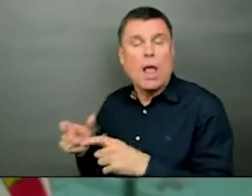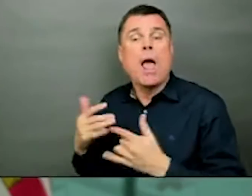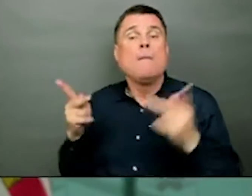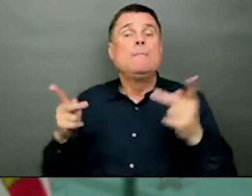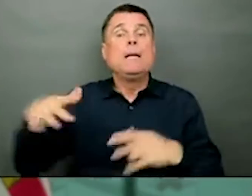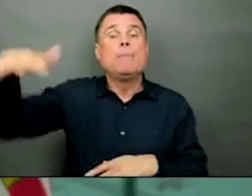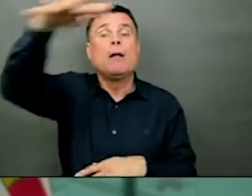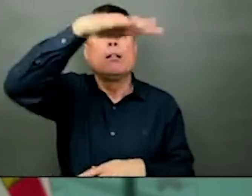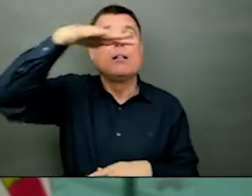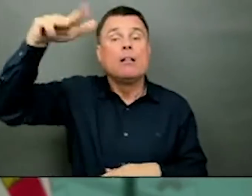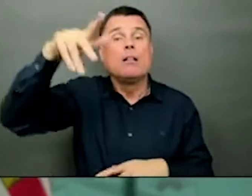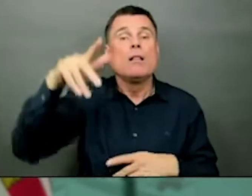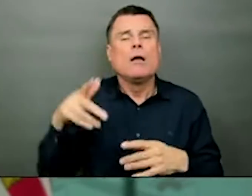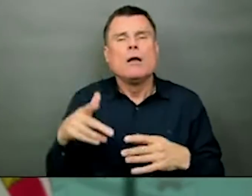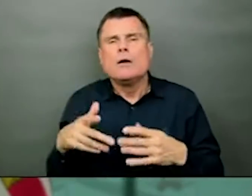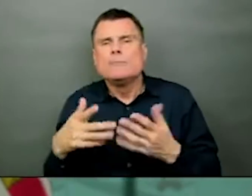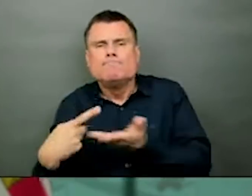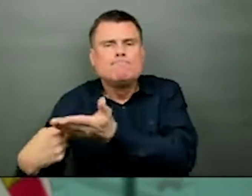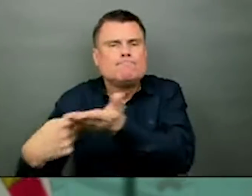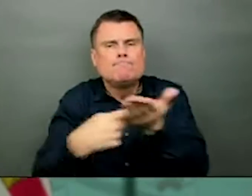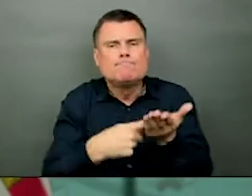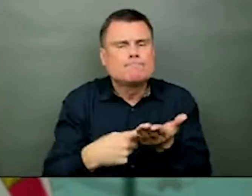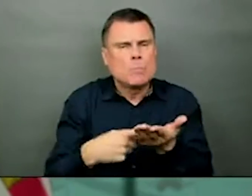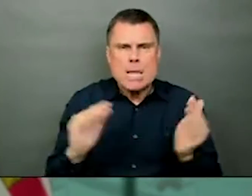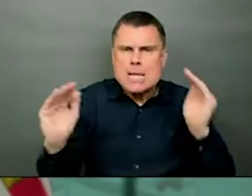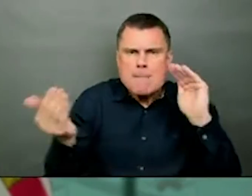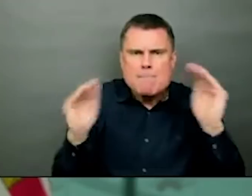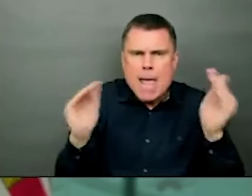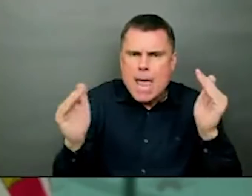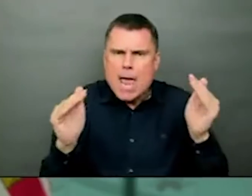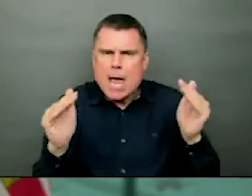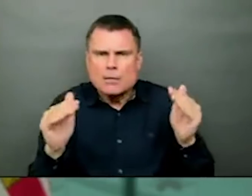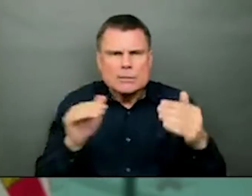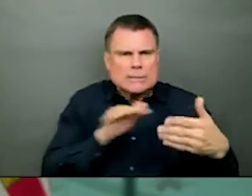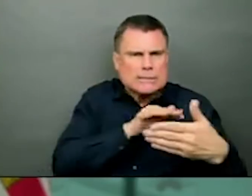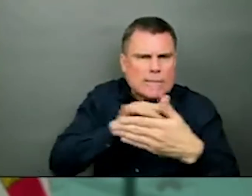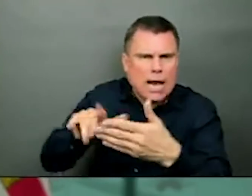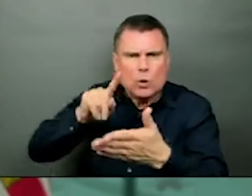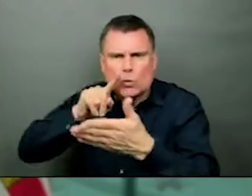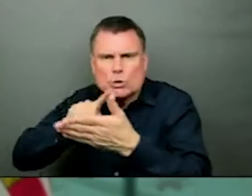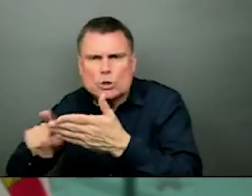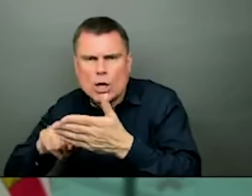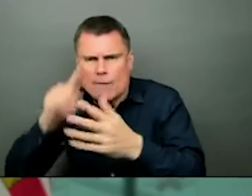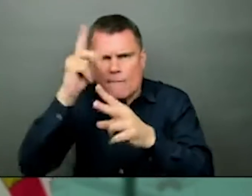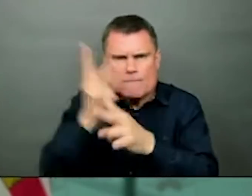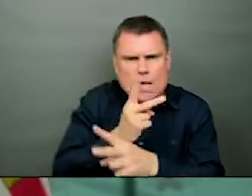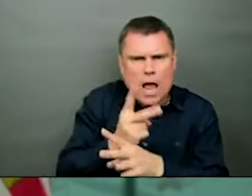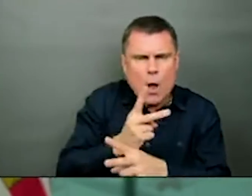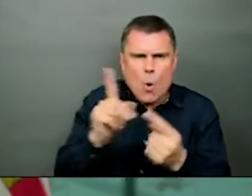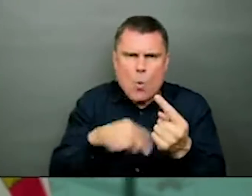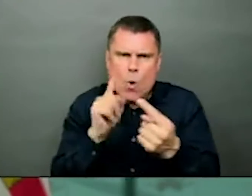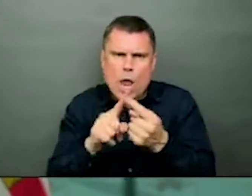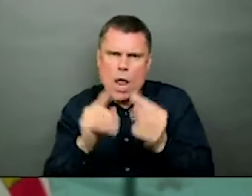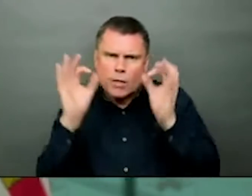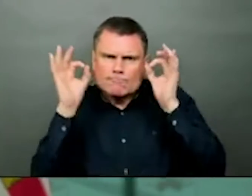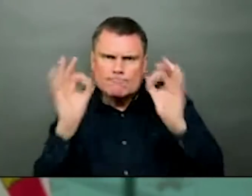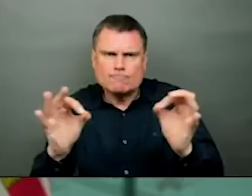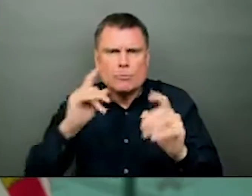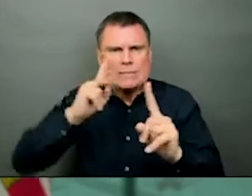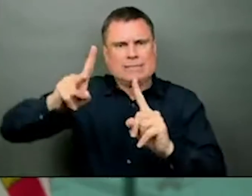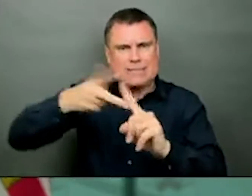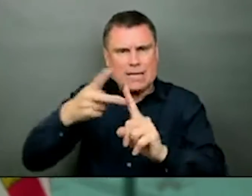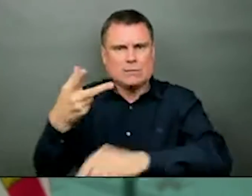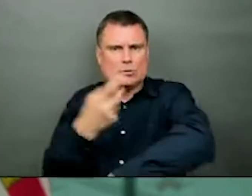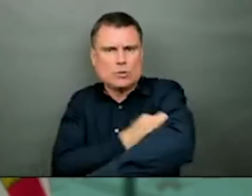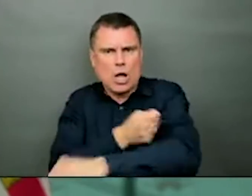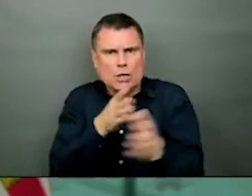that debate and discussion in Canada and around the world. What we're all trying to do, is maximize the protection from the